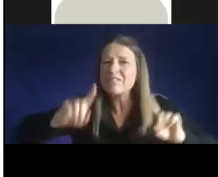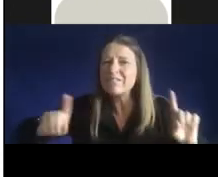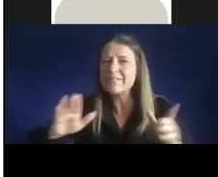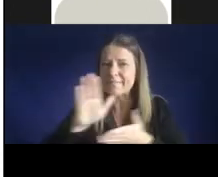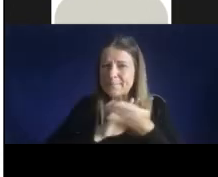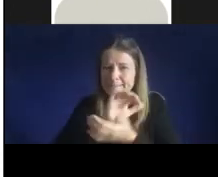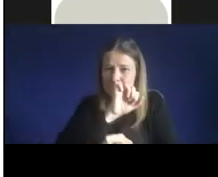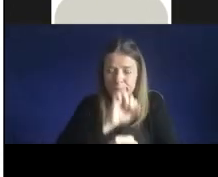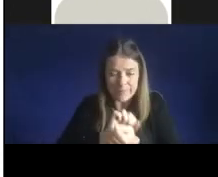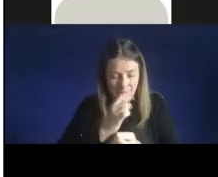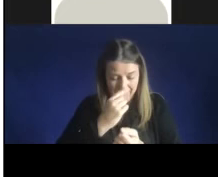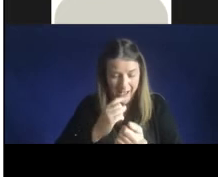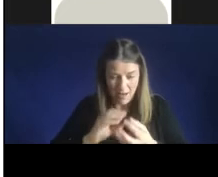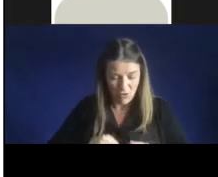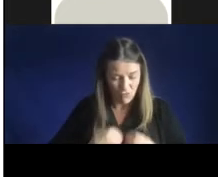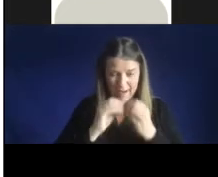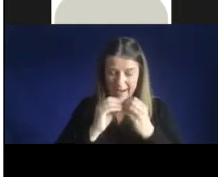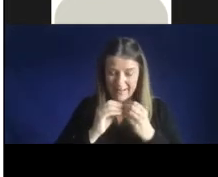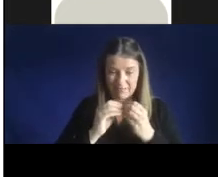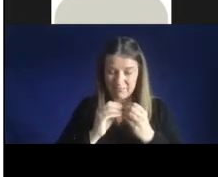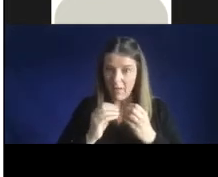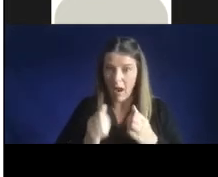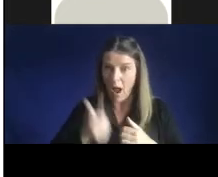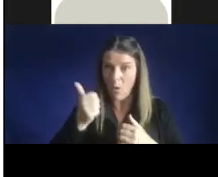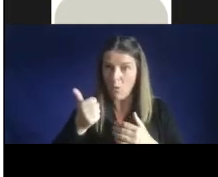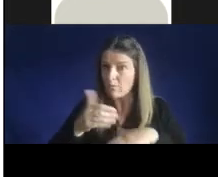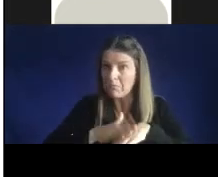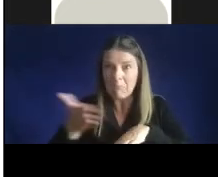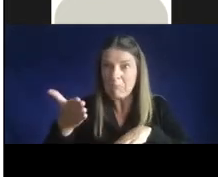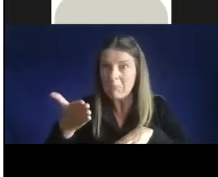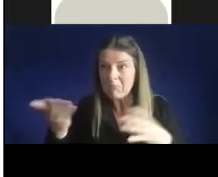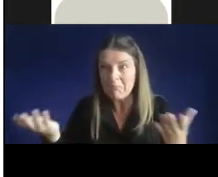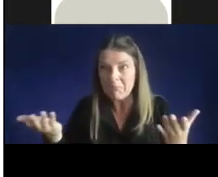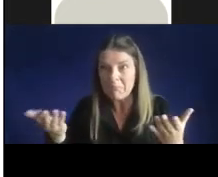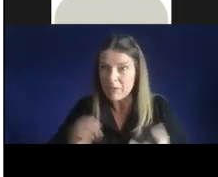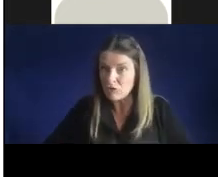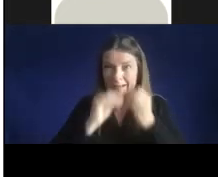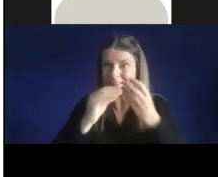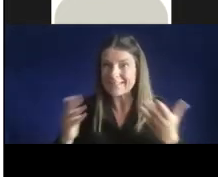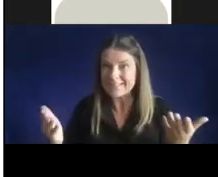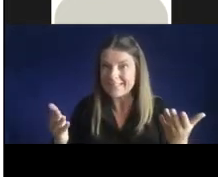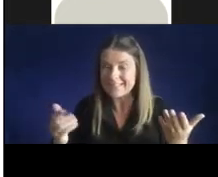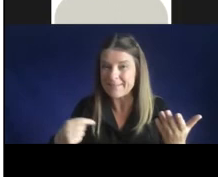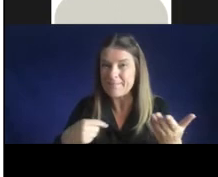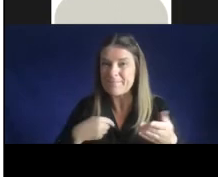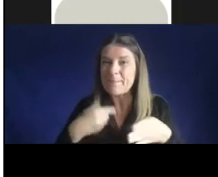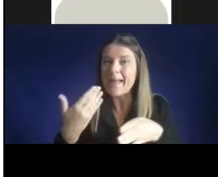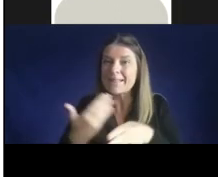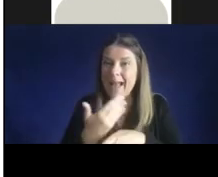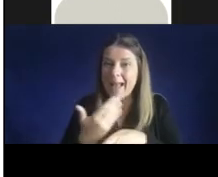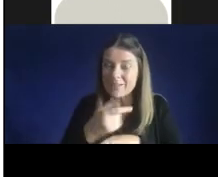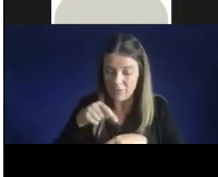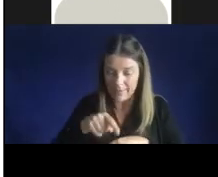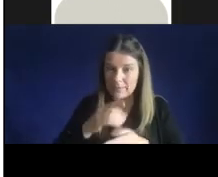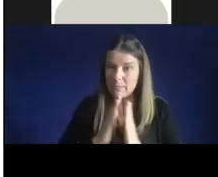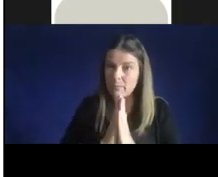be creative somehow. I say that my task for this book is to provoke